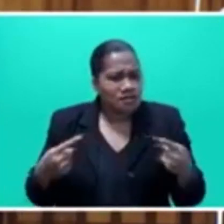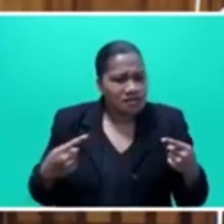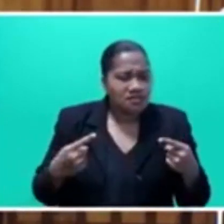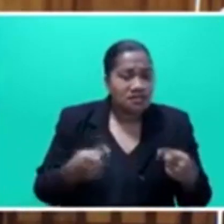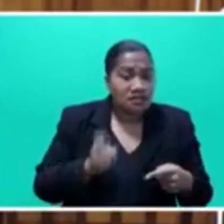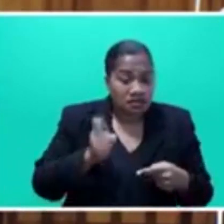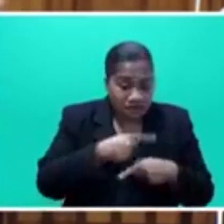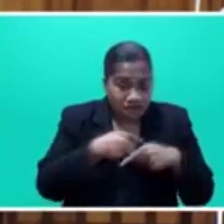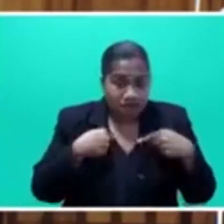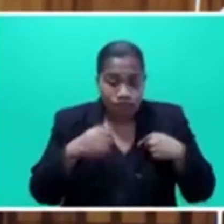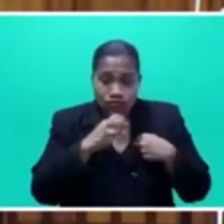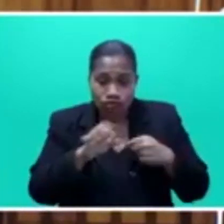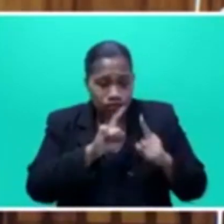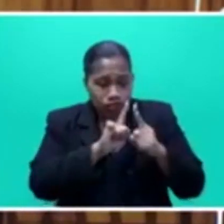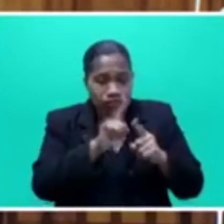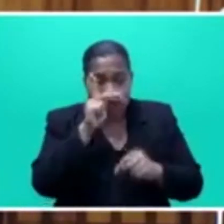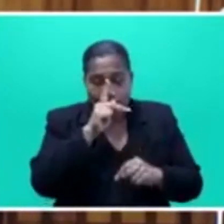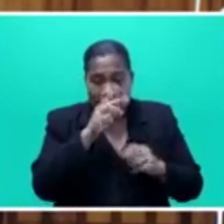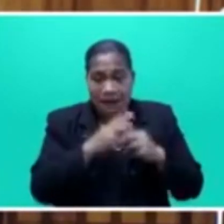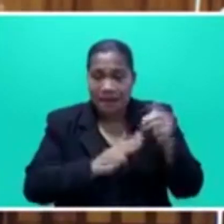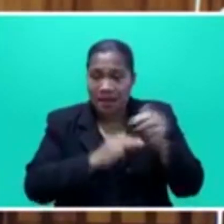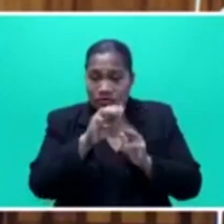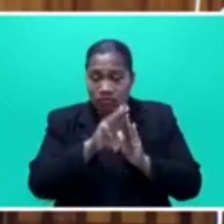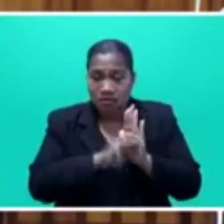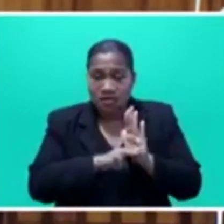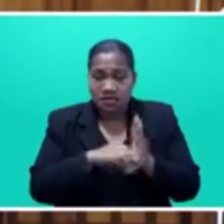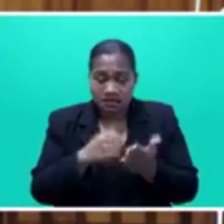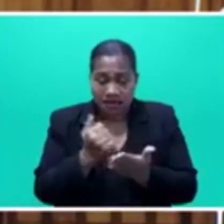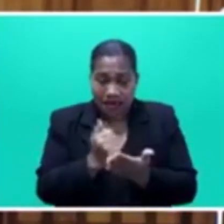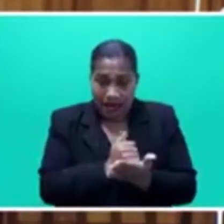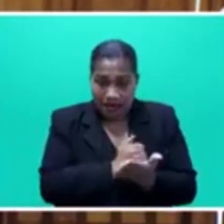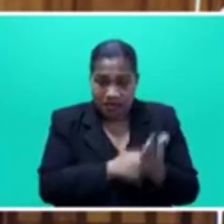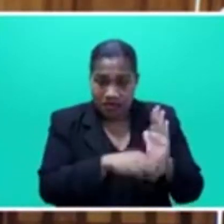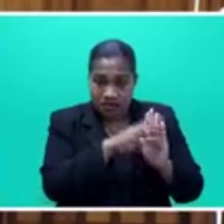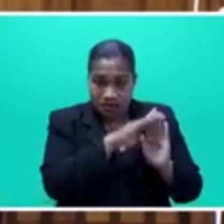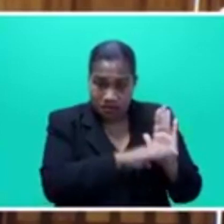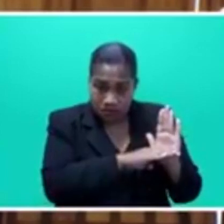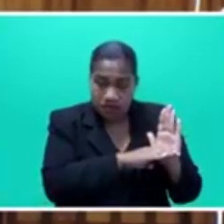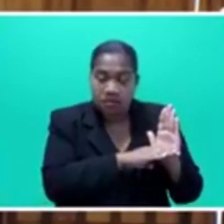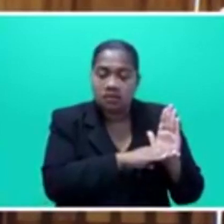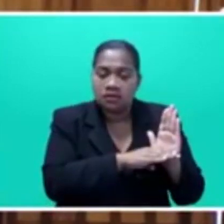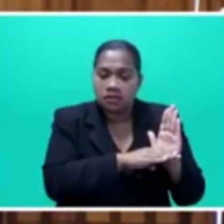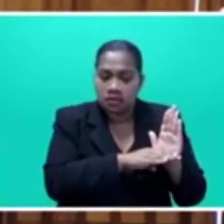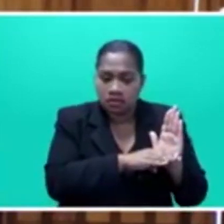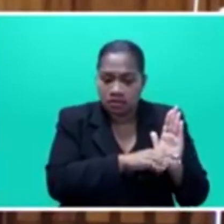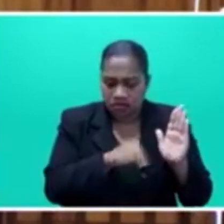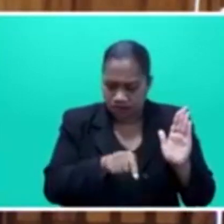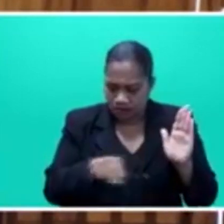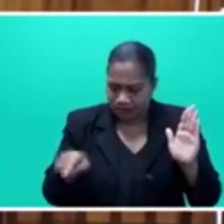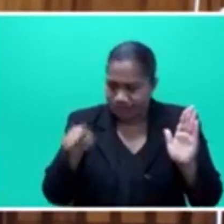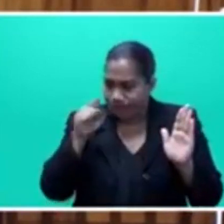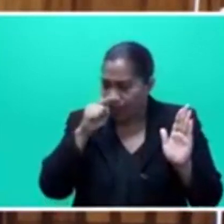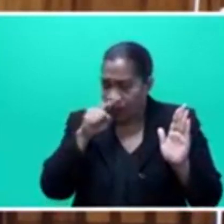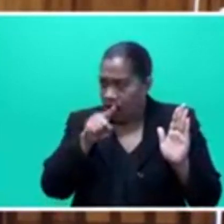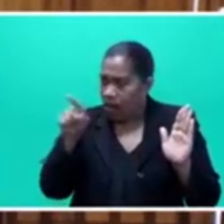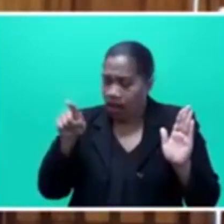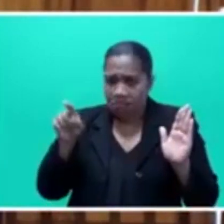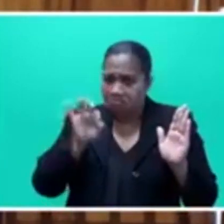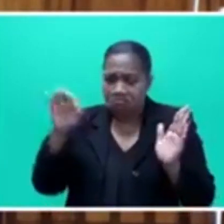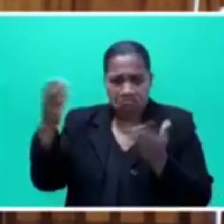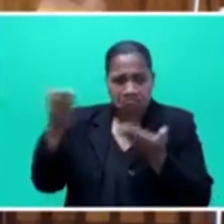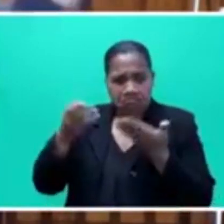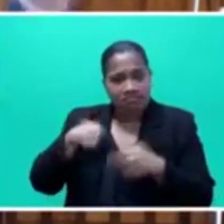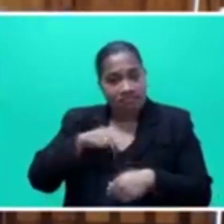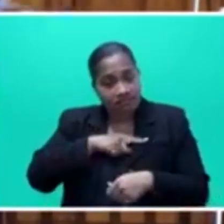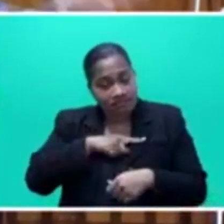adhering to the Public Management Act, Financial Management Act, these people would not lend to us. If we were not